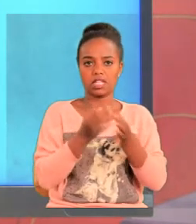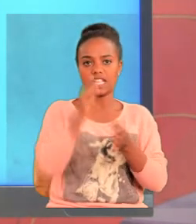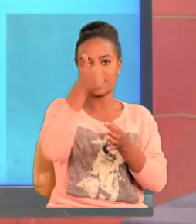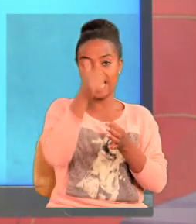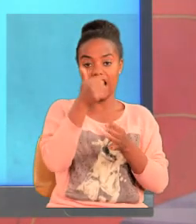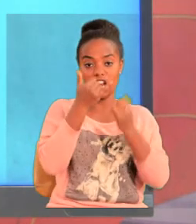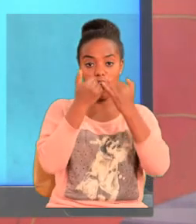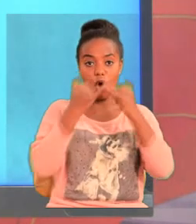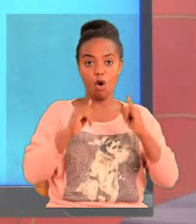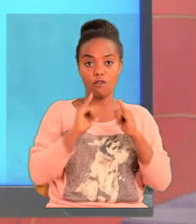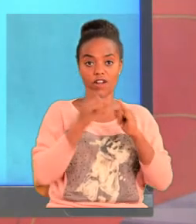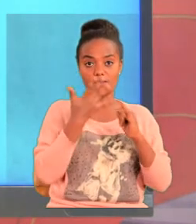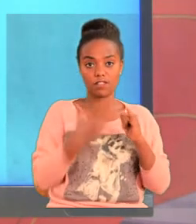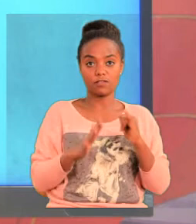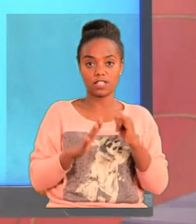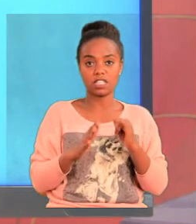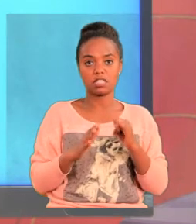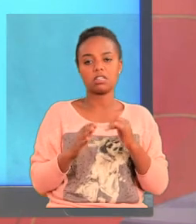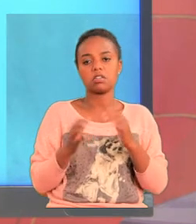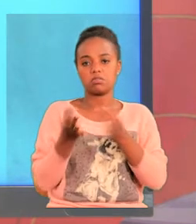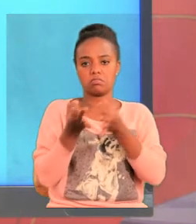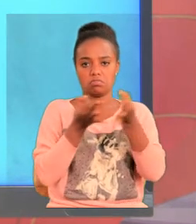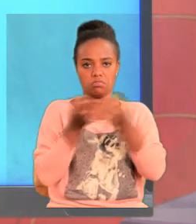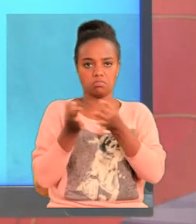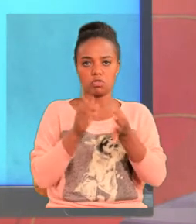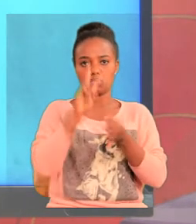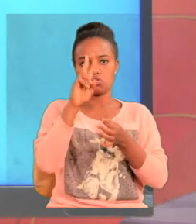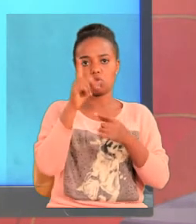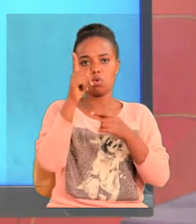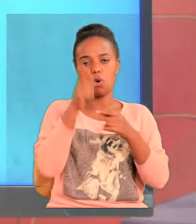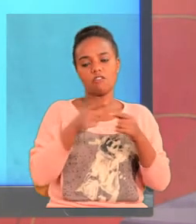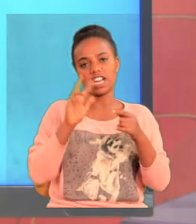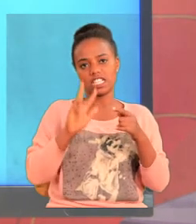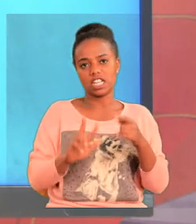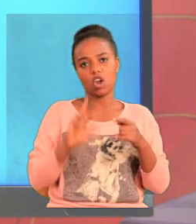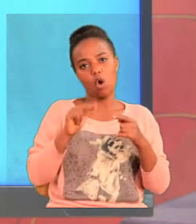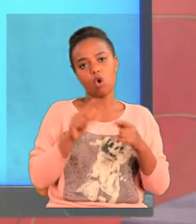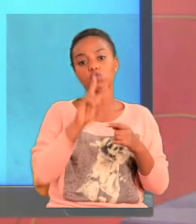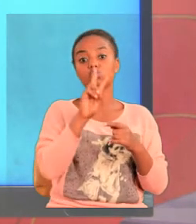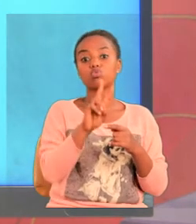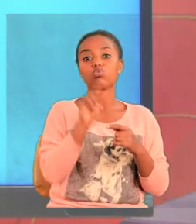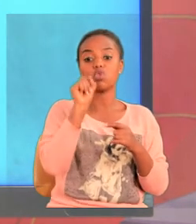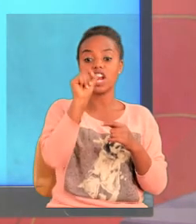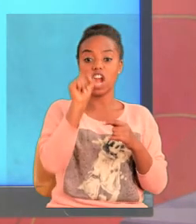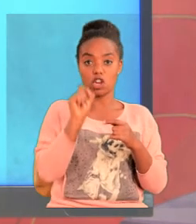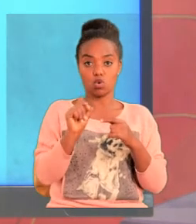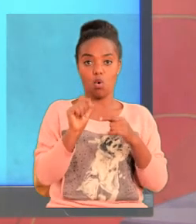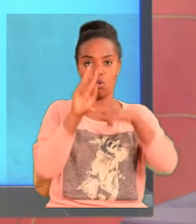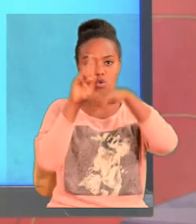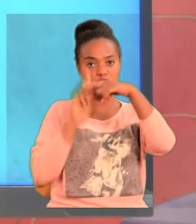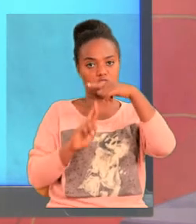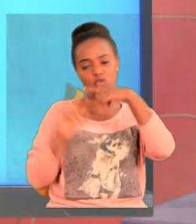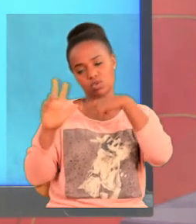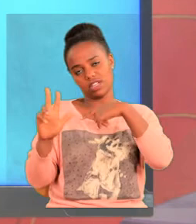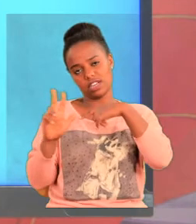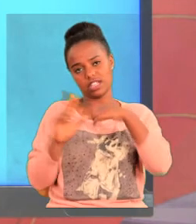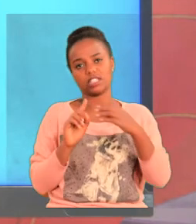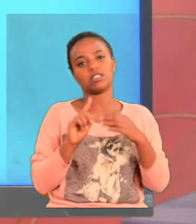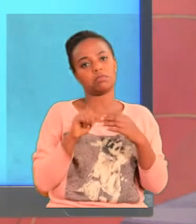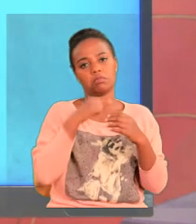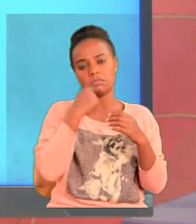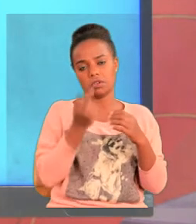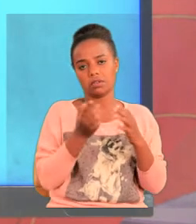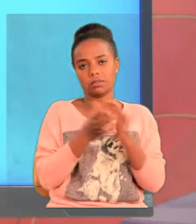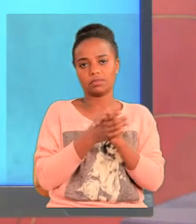10/15. When you simplify this, you'll have 2/3 or 2:3. So, the ratio of the number of boys to the number of girls is